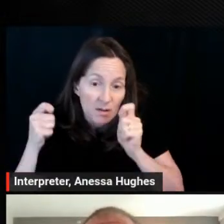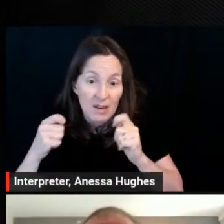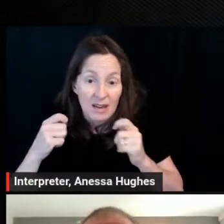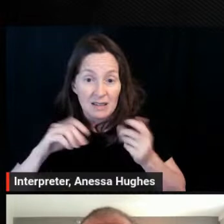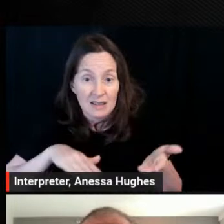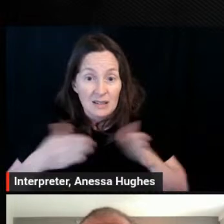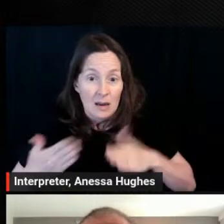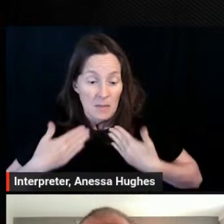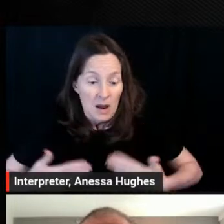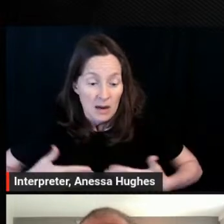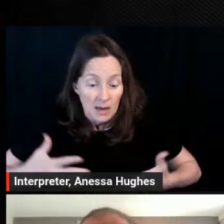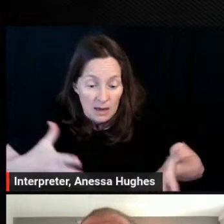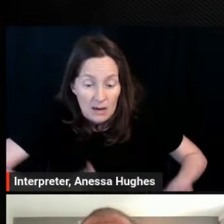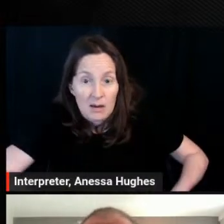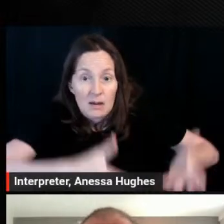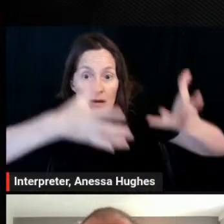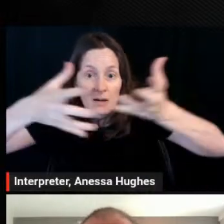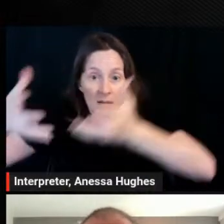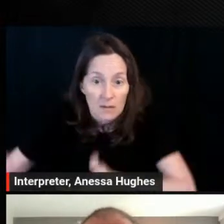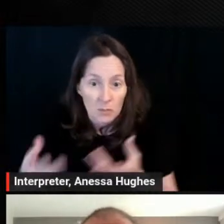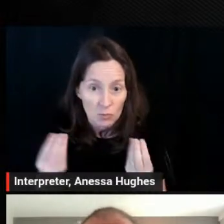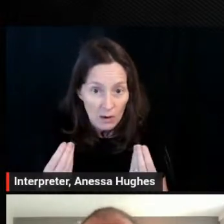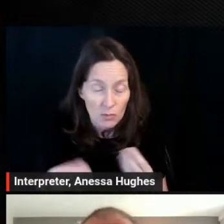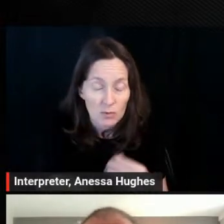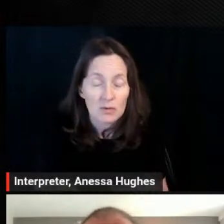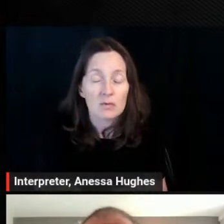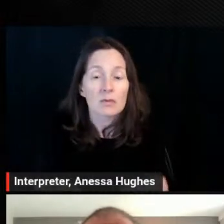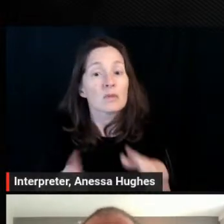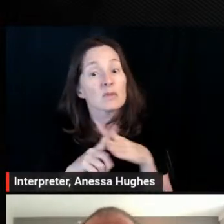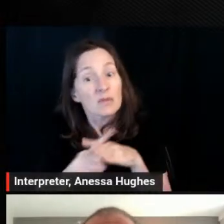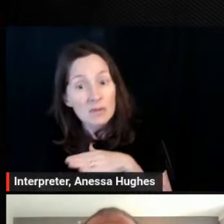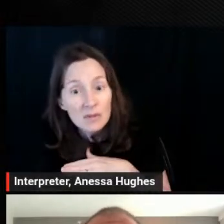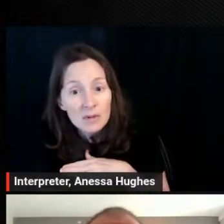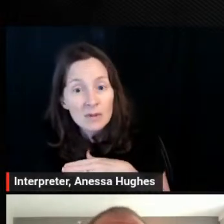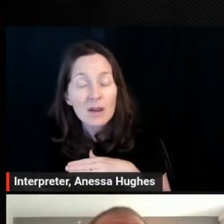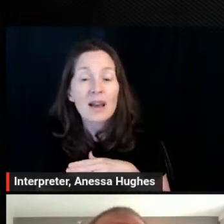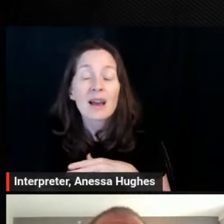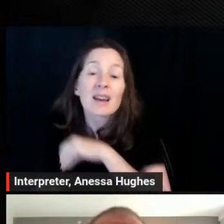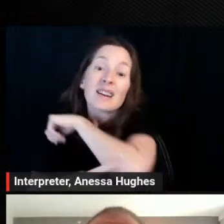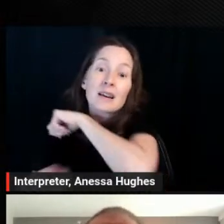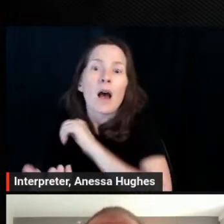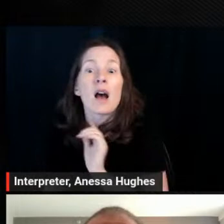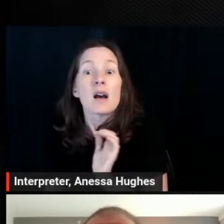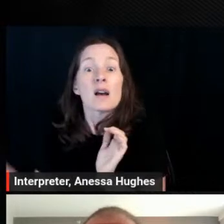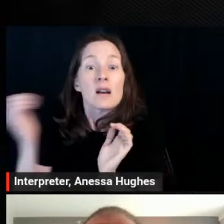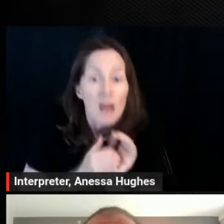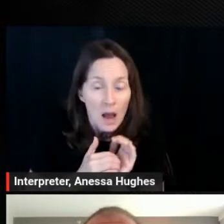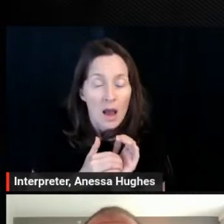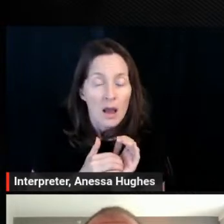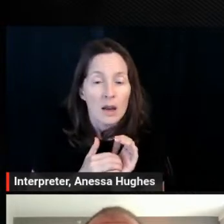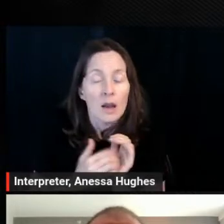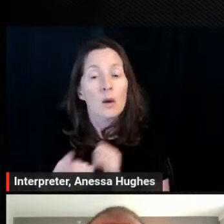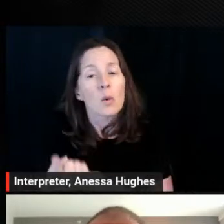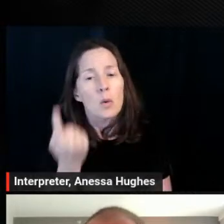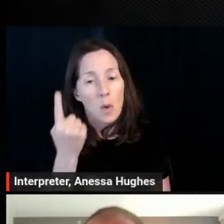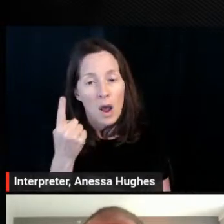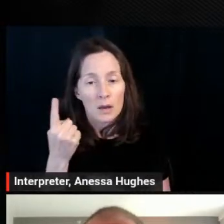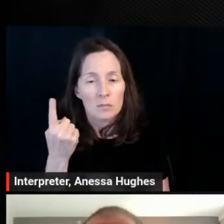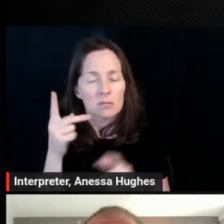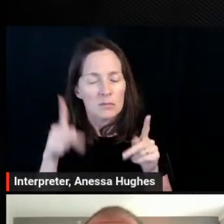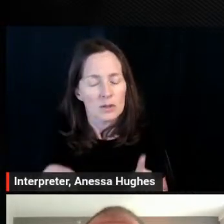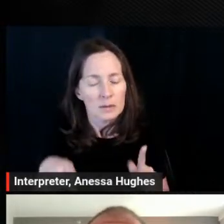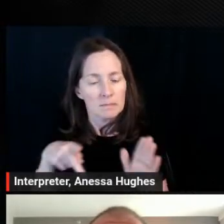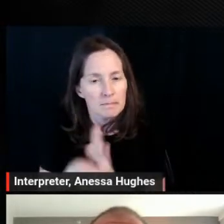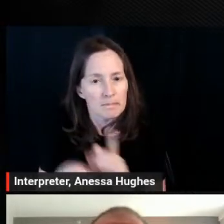escape, a recapture, a suicide, a race riot, a lawsuit, the nation's first